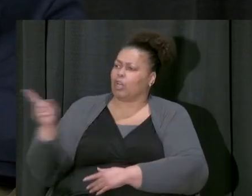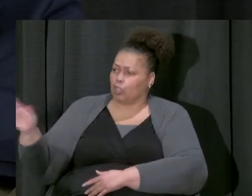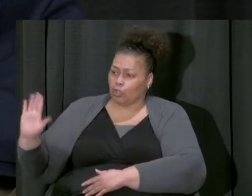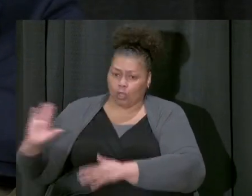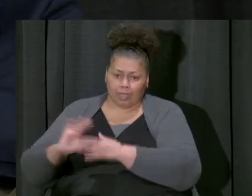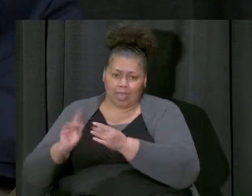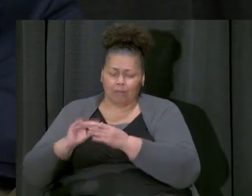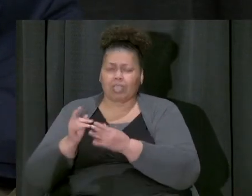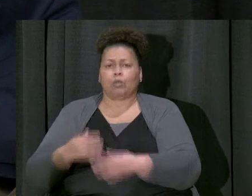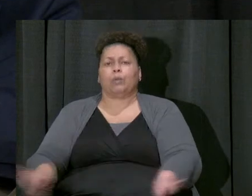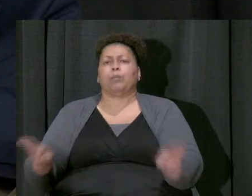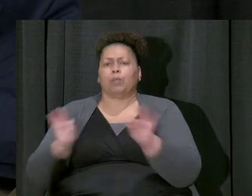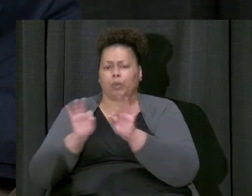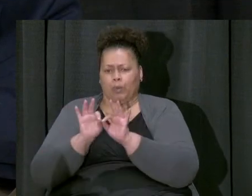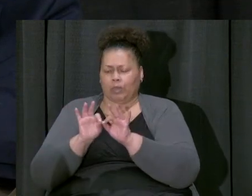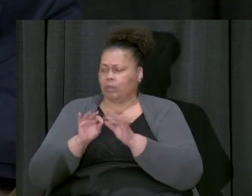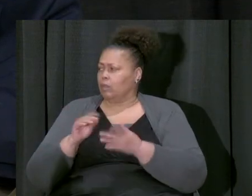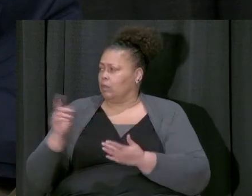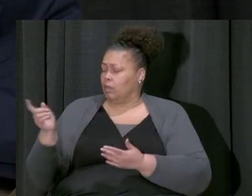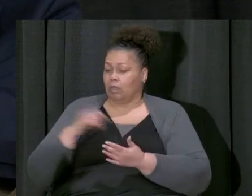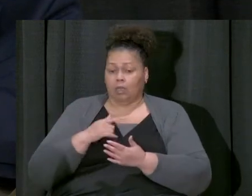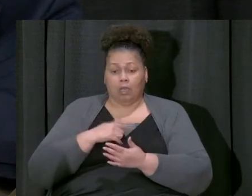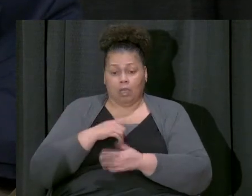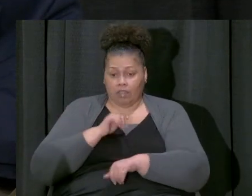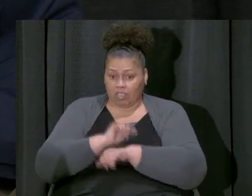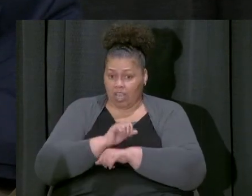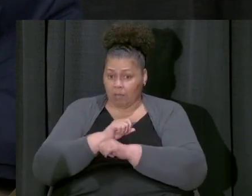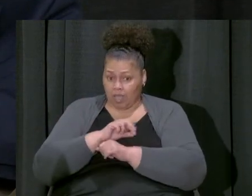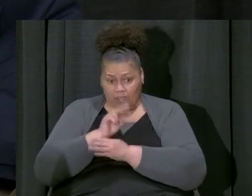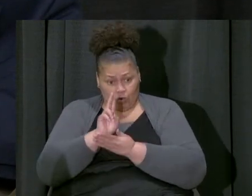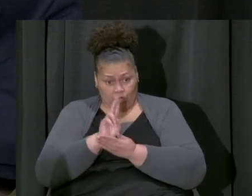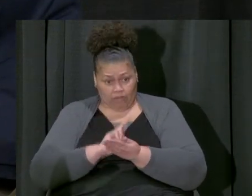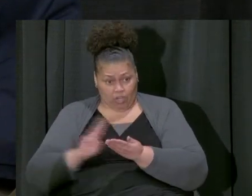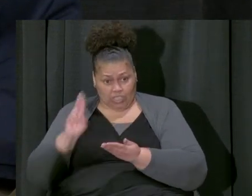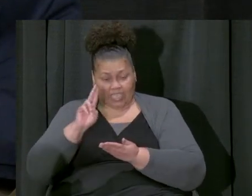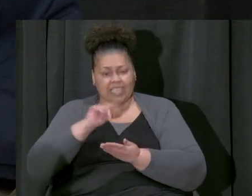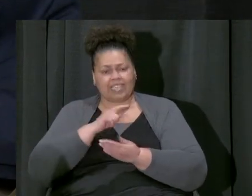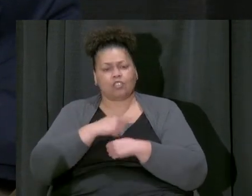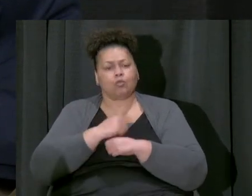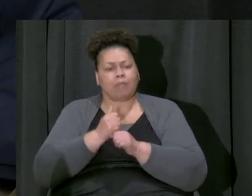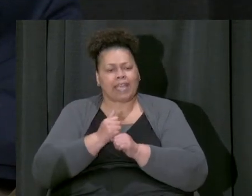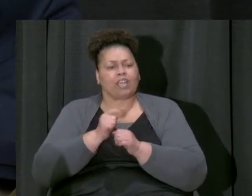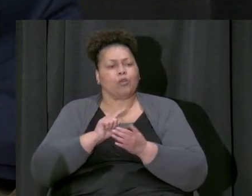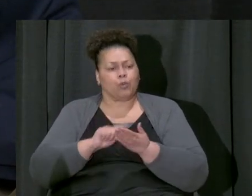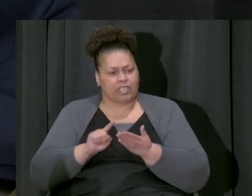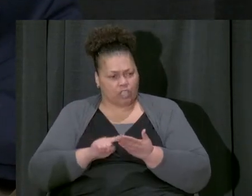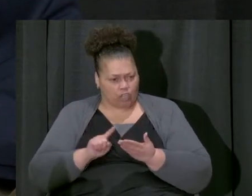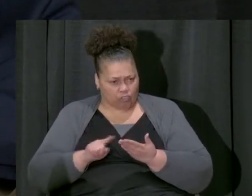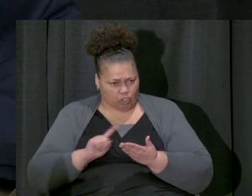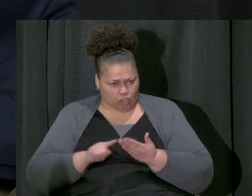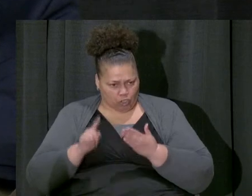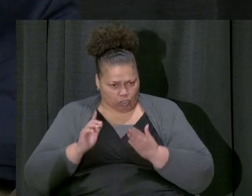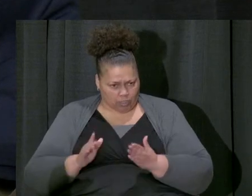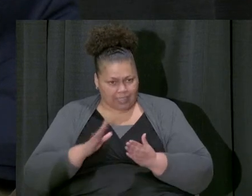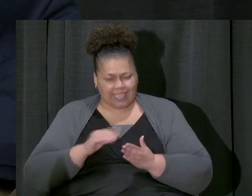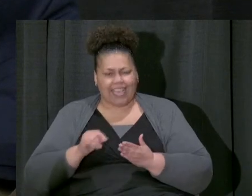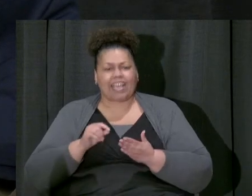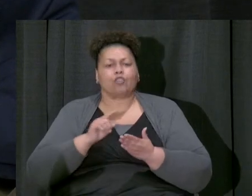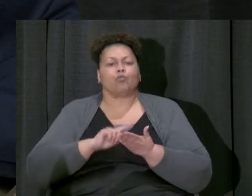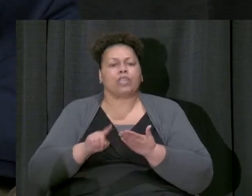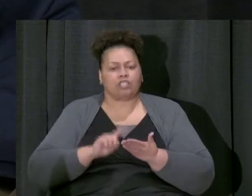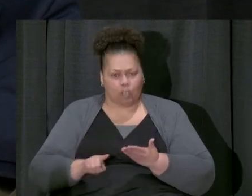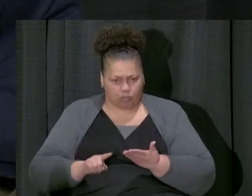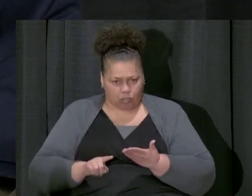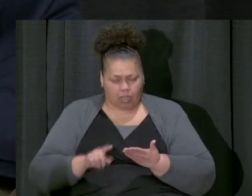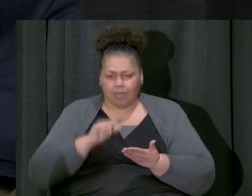of all, you need to understand that the job of universities is to create researchers and create research, not to create products, okay?